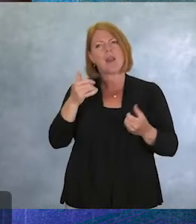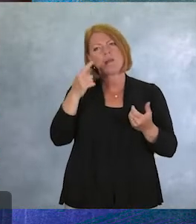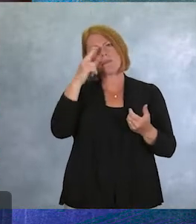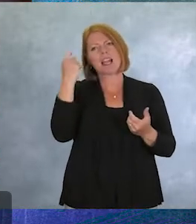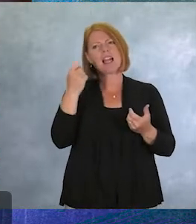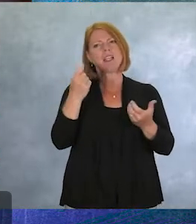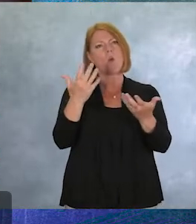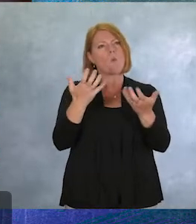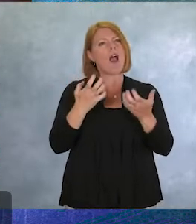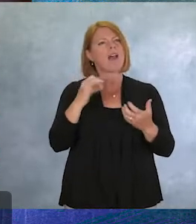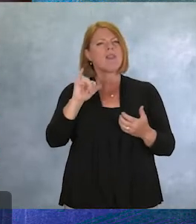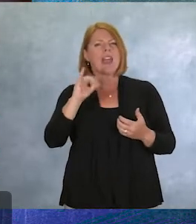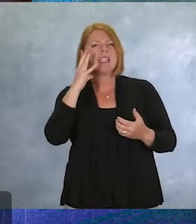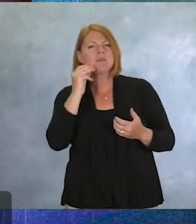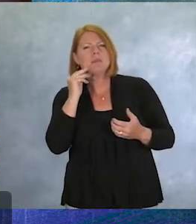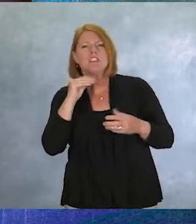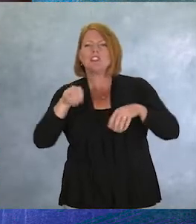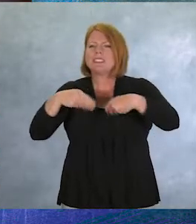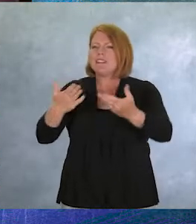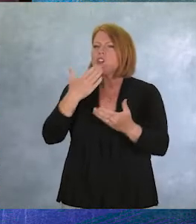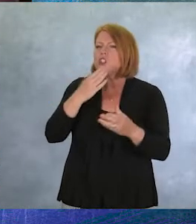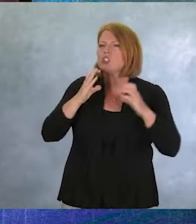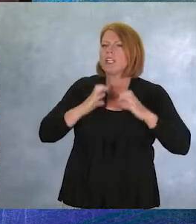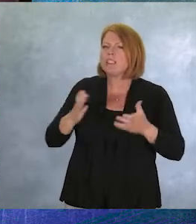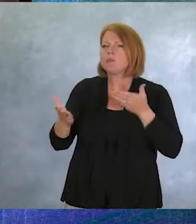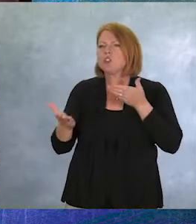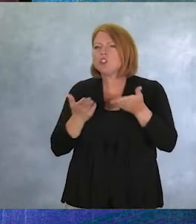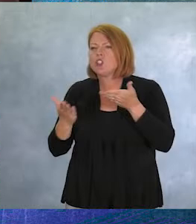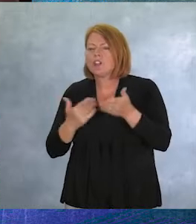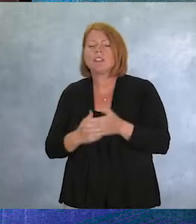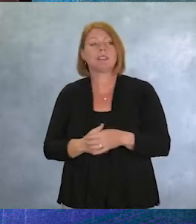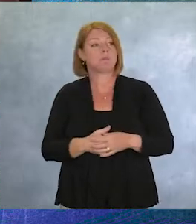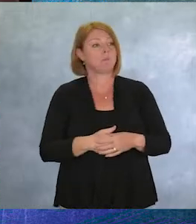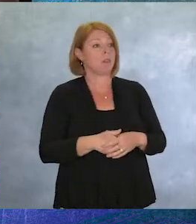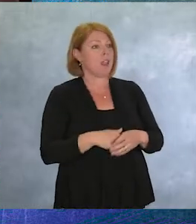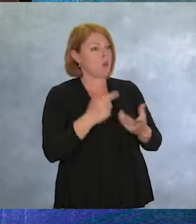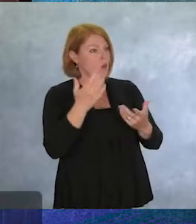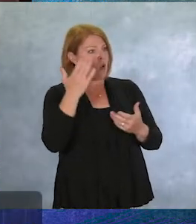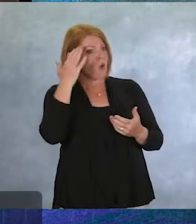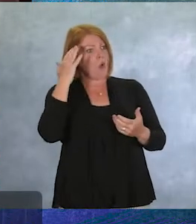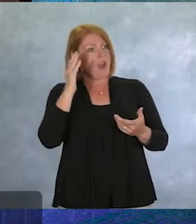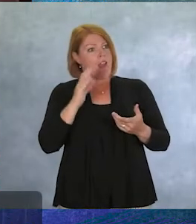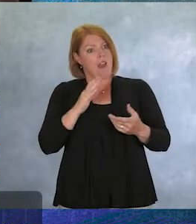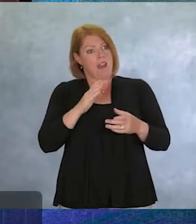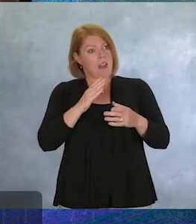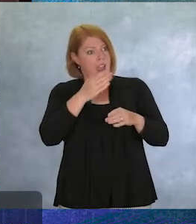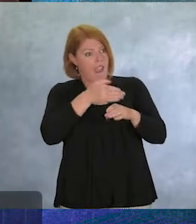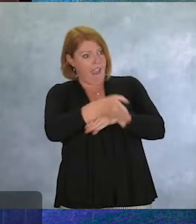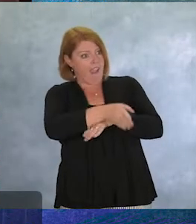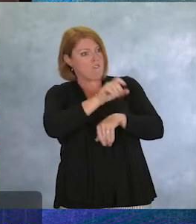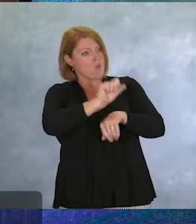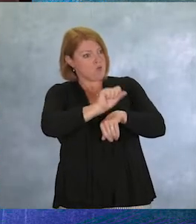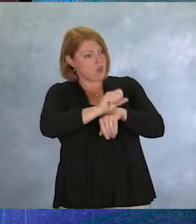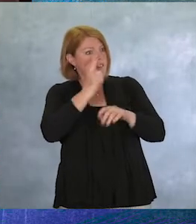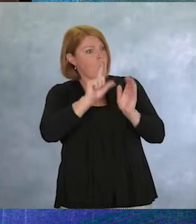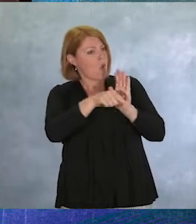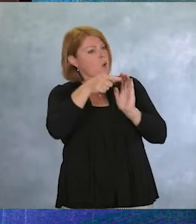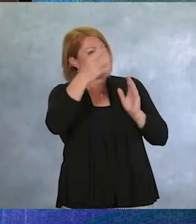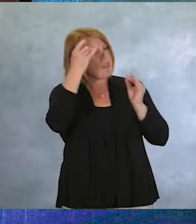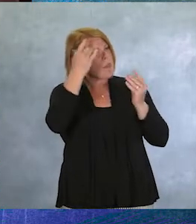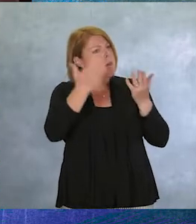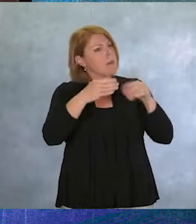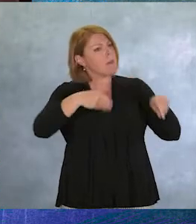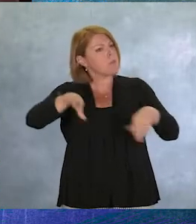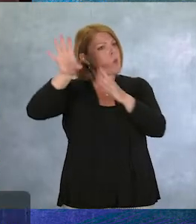experience that I would need for customer service. And hoping after the job, you're talking about maybe moving back to Arkansas to be with your